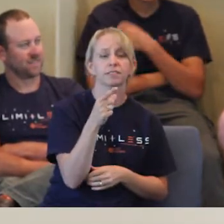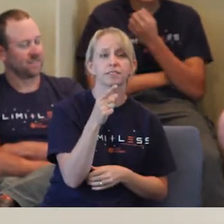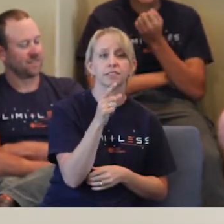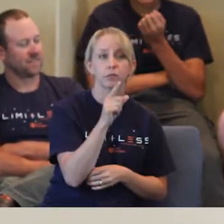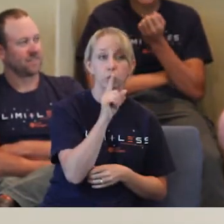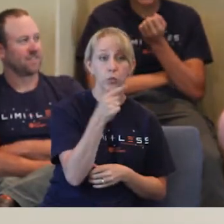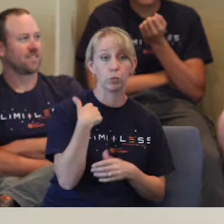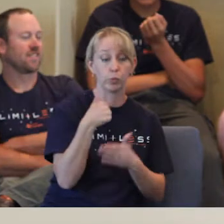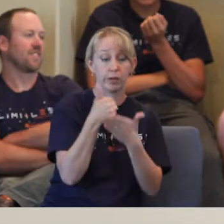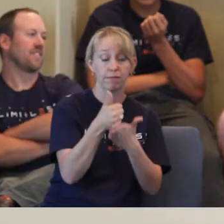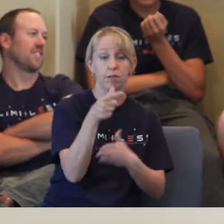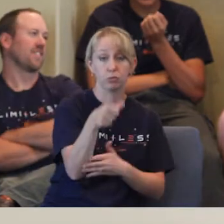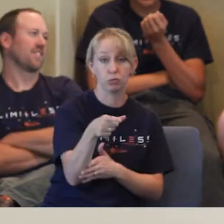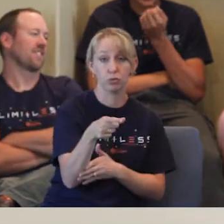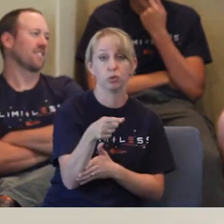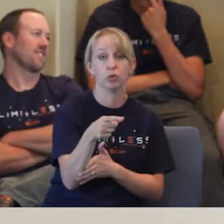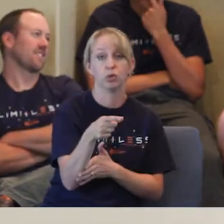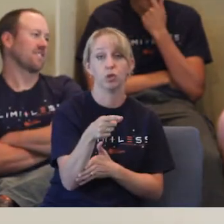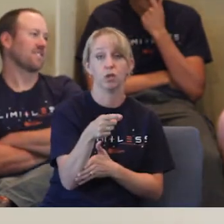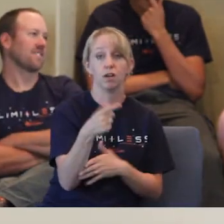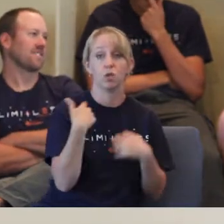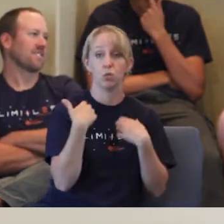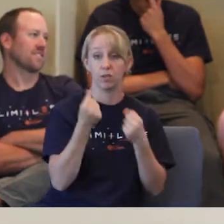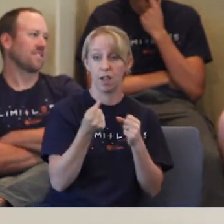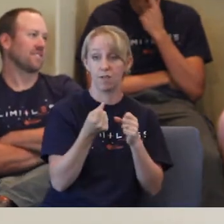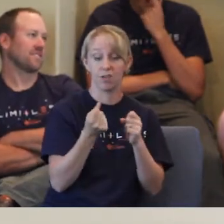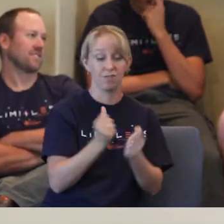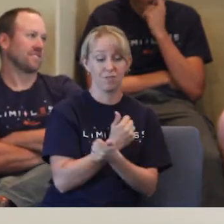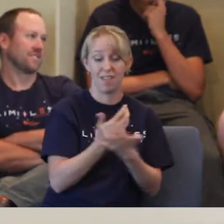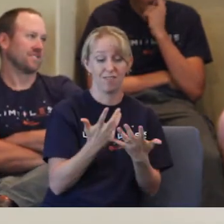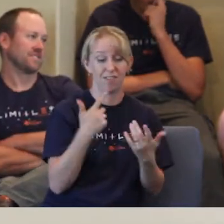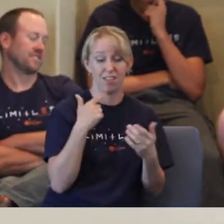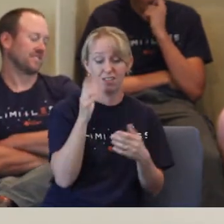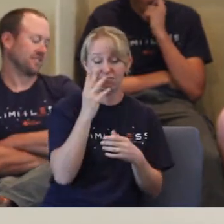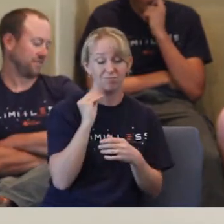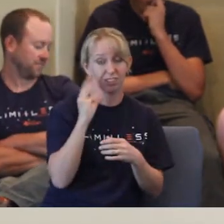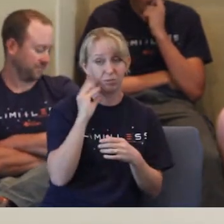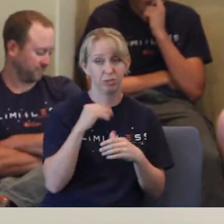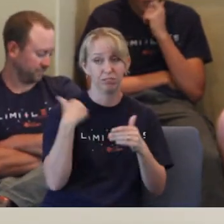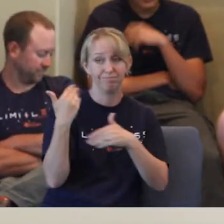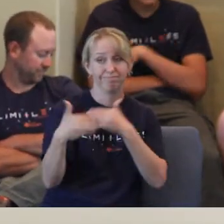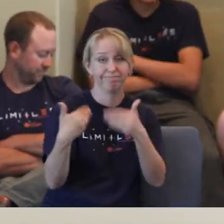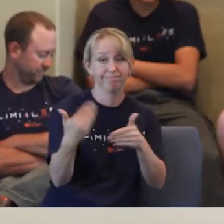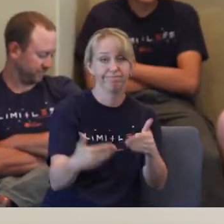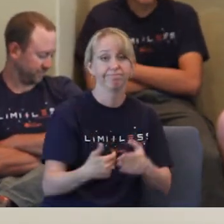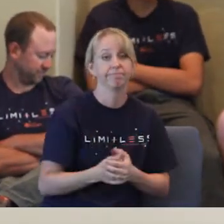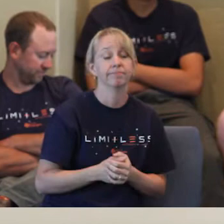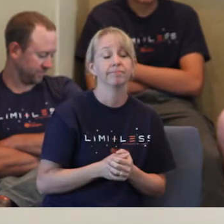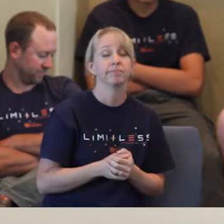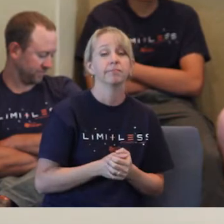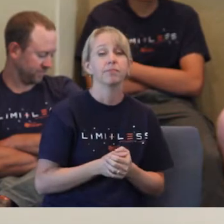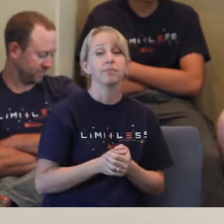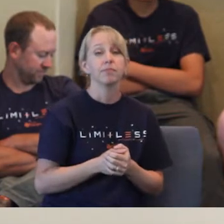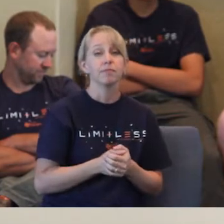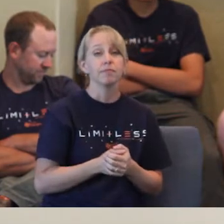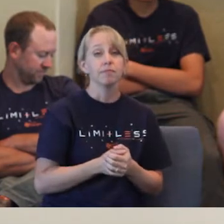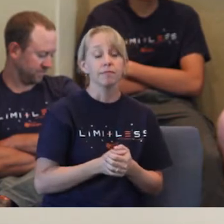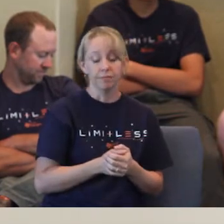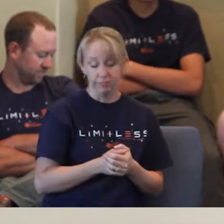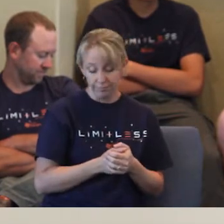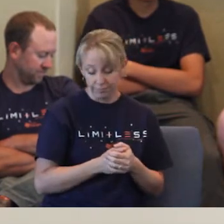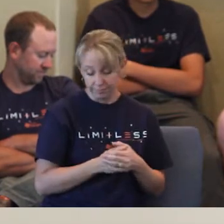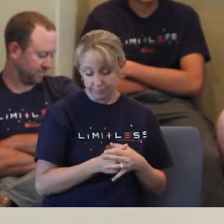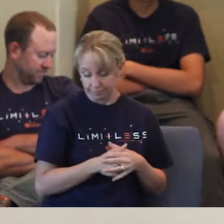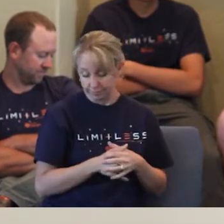it was pretty amazing because of the fact that we helped her recover from everything that she was going